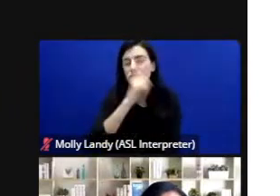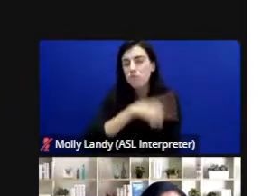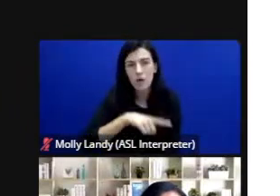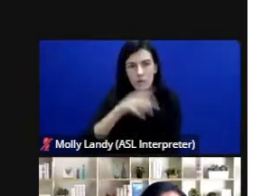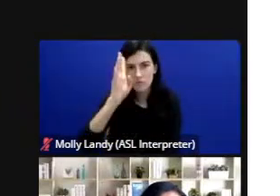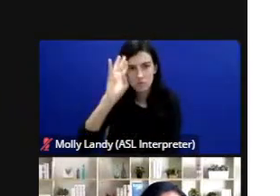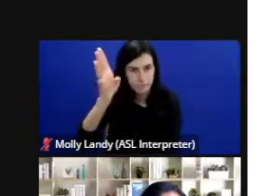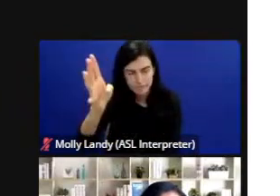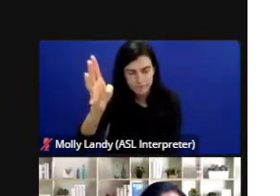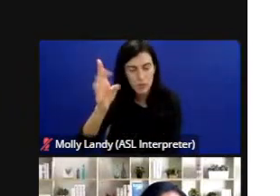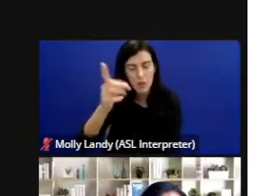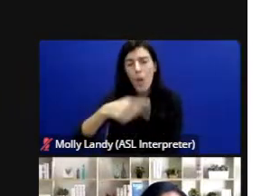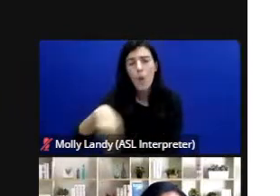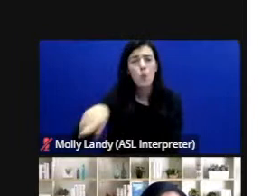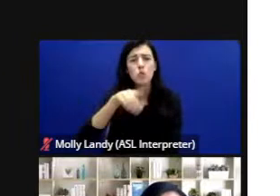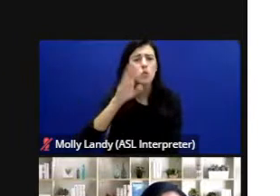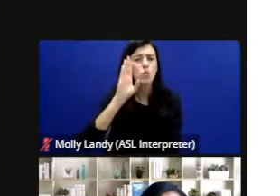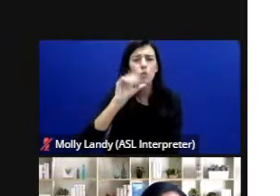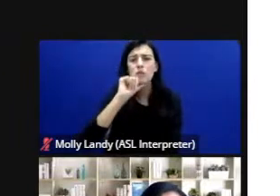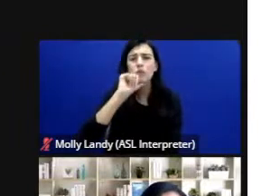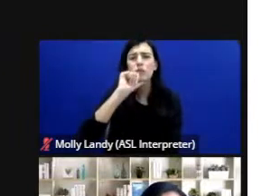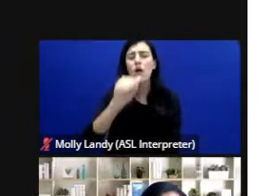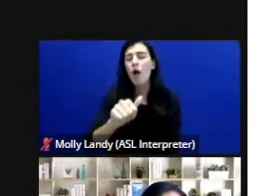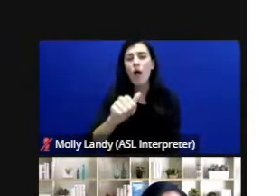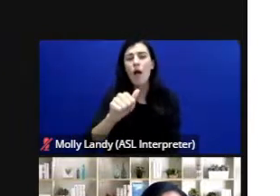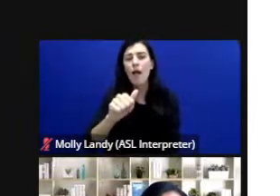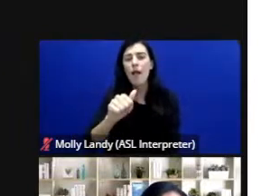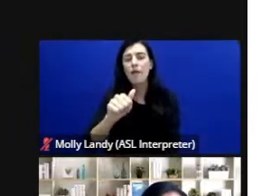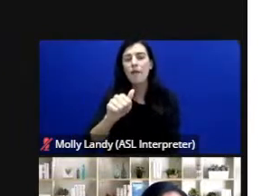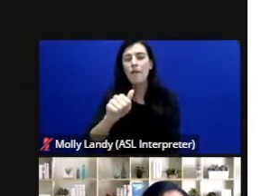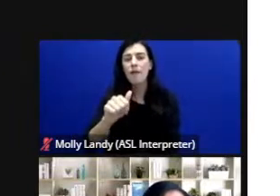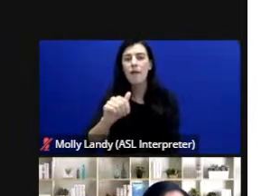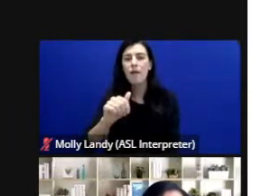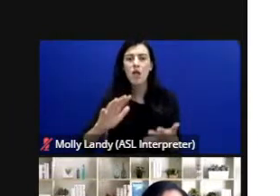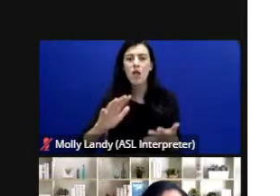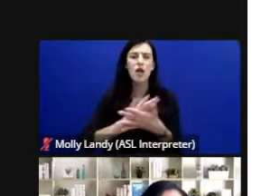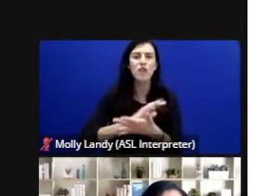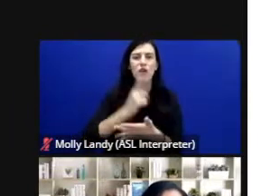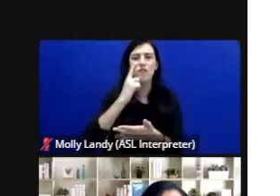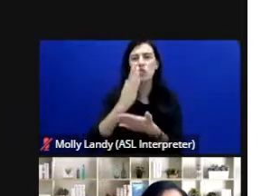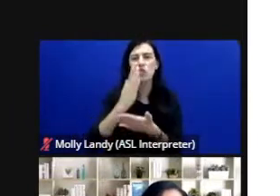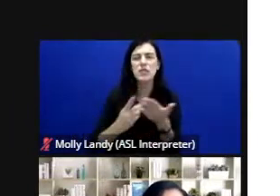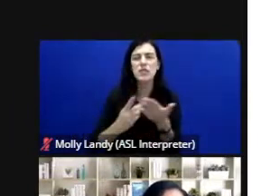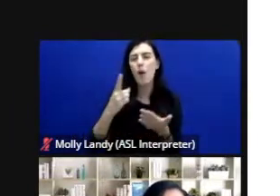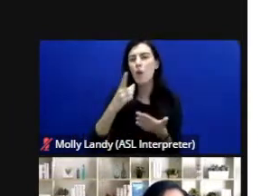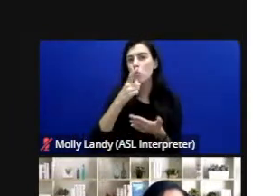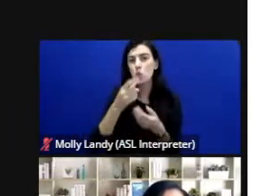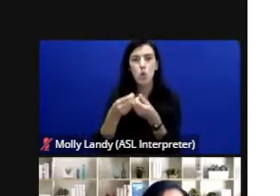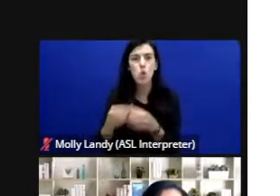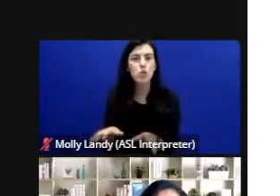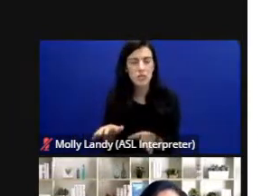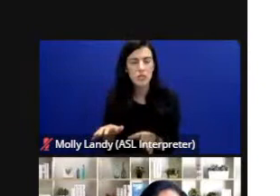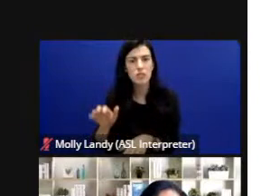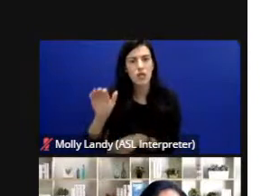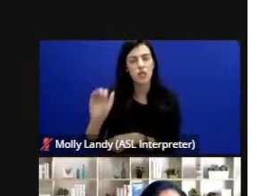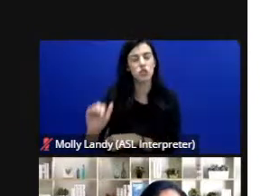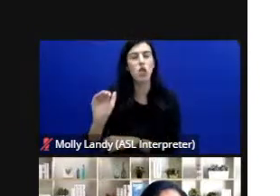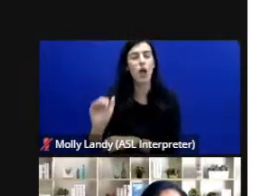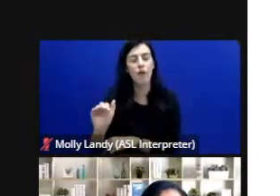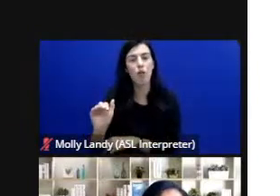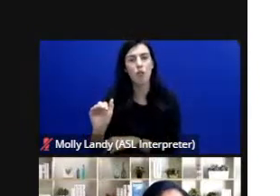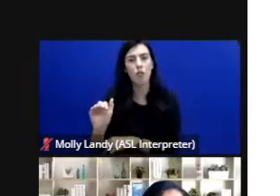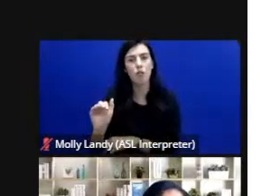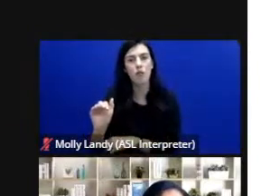guys are not going to cover for anybody that loses a child as a result of taking the vaccine. So I'll just suffice